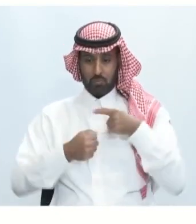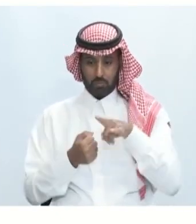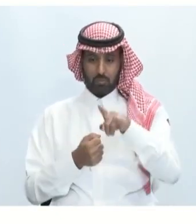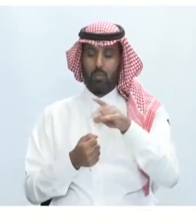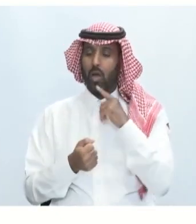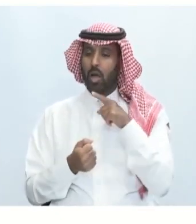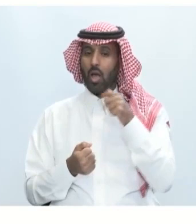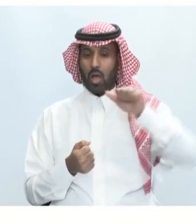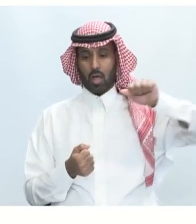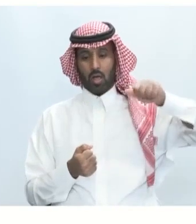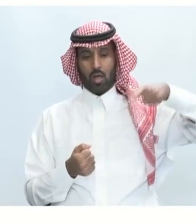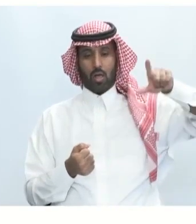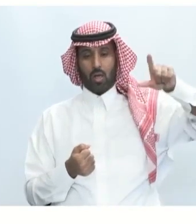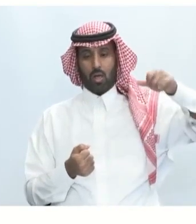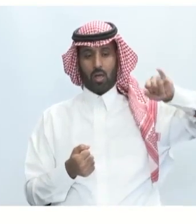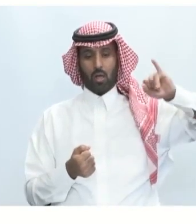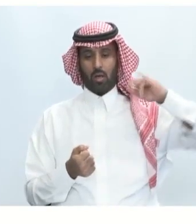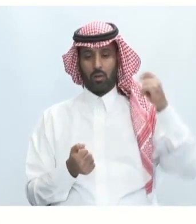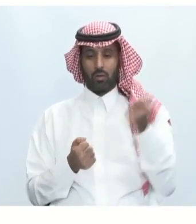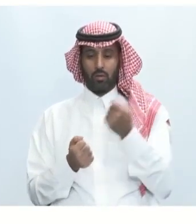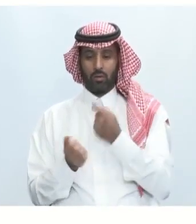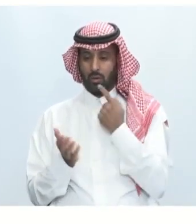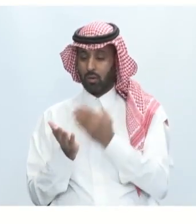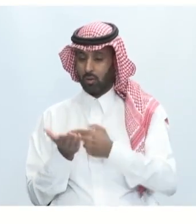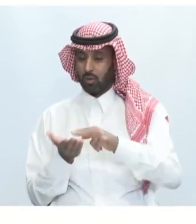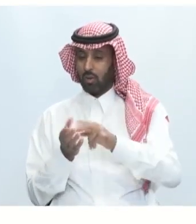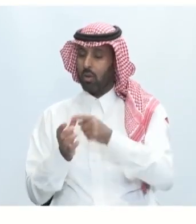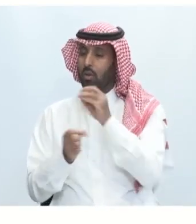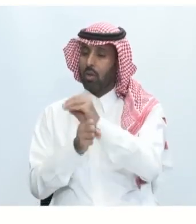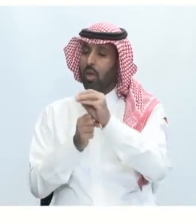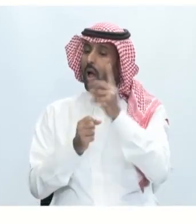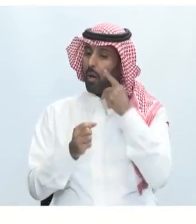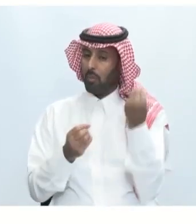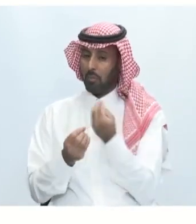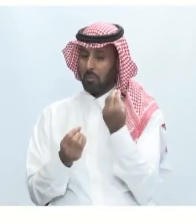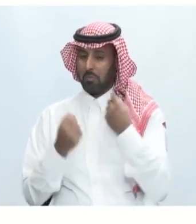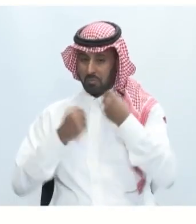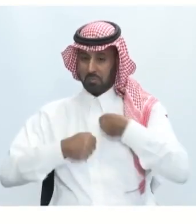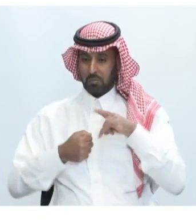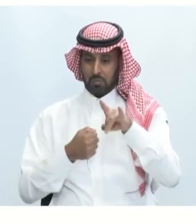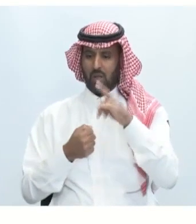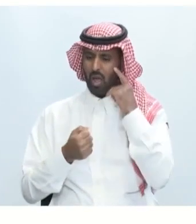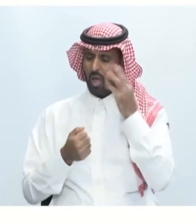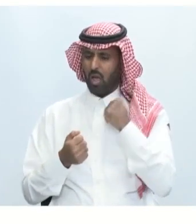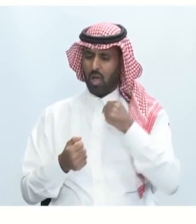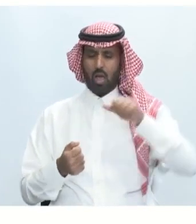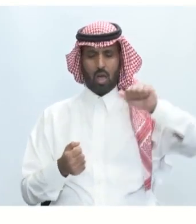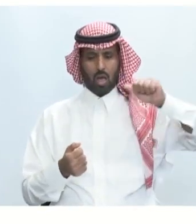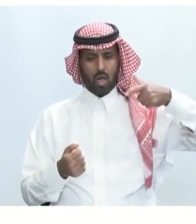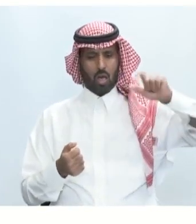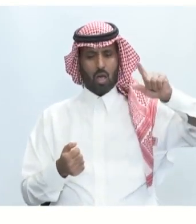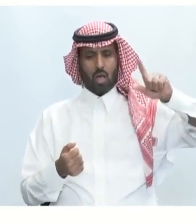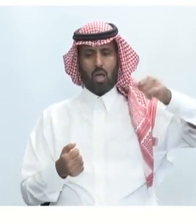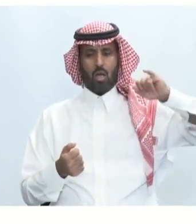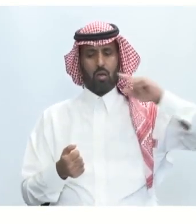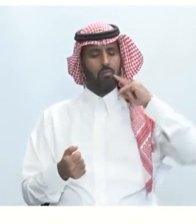a letter to Adil and told him about our trip. So Ali didn't have time to write.